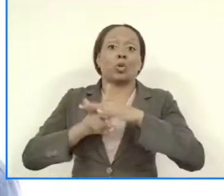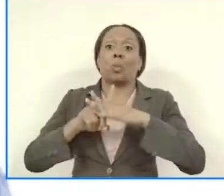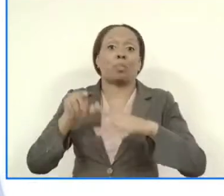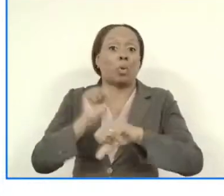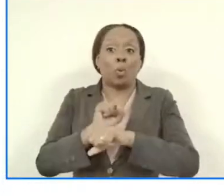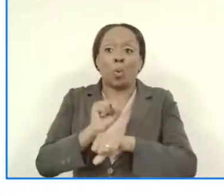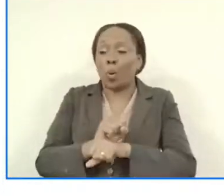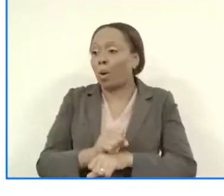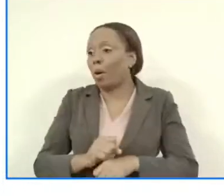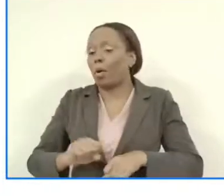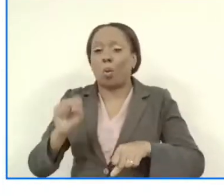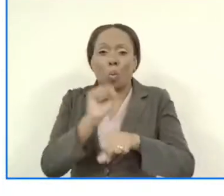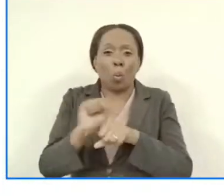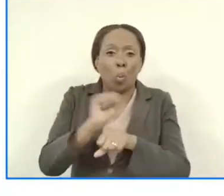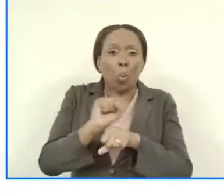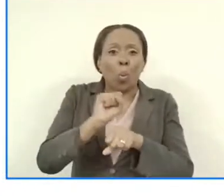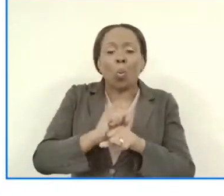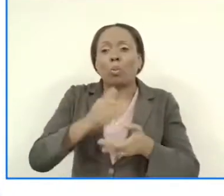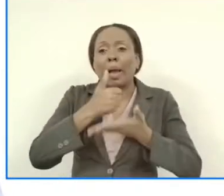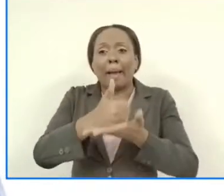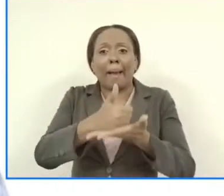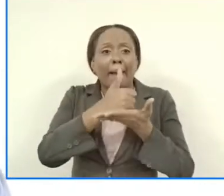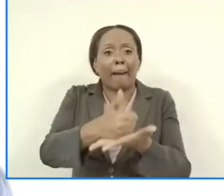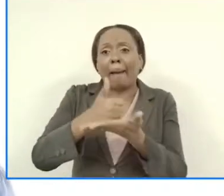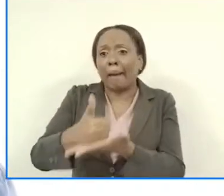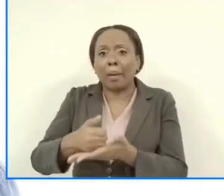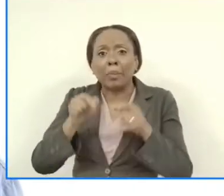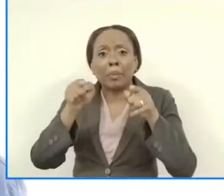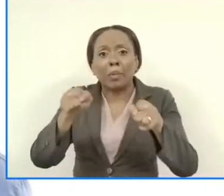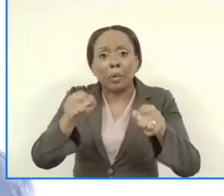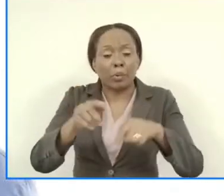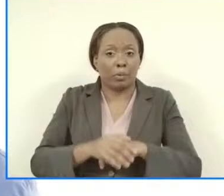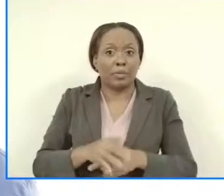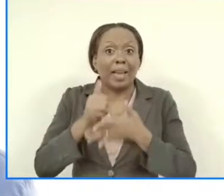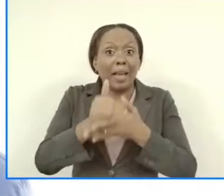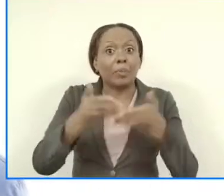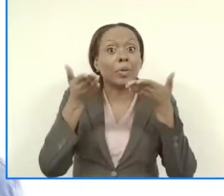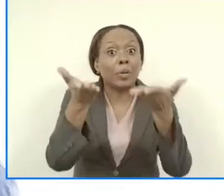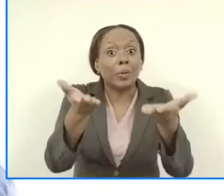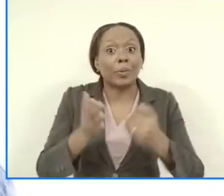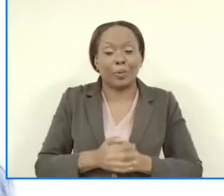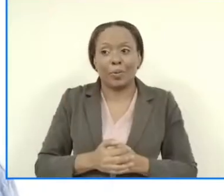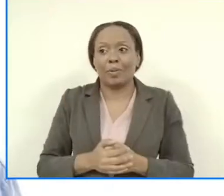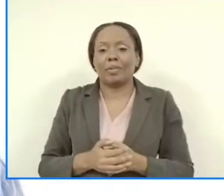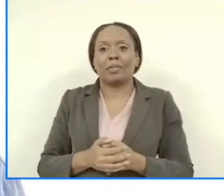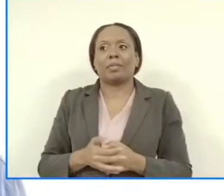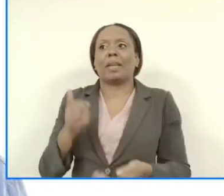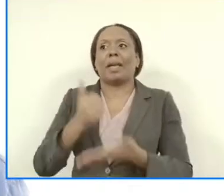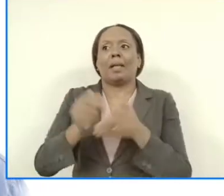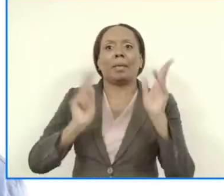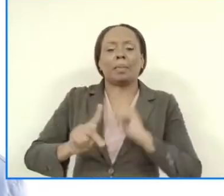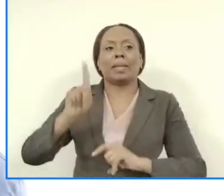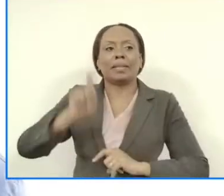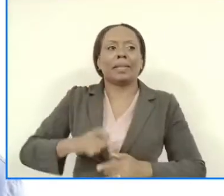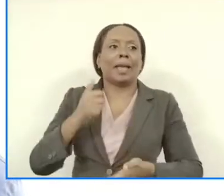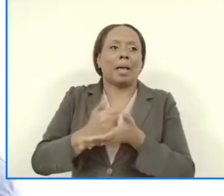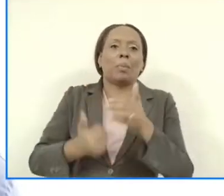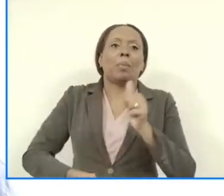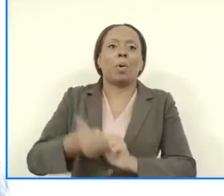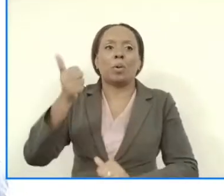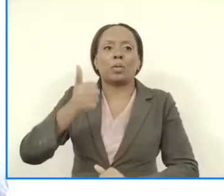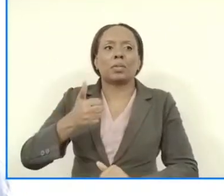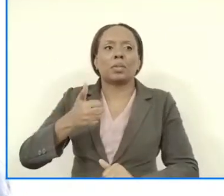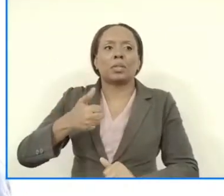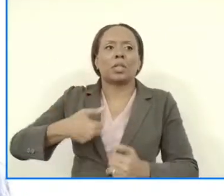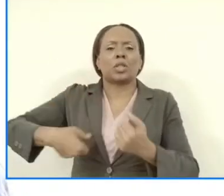to be able to channel the resources, to be able to get assistance to you, the public of Barbados, to be able to help our most vulnerable persons, because this is what it's all about. The